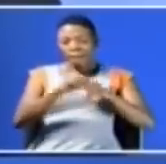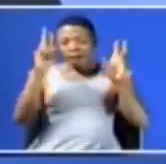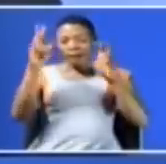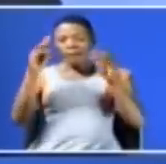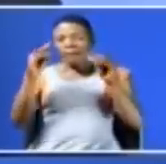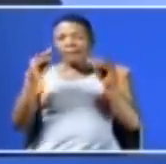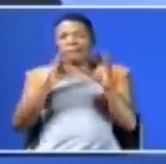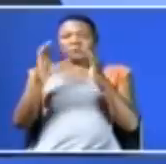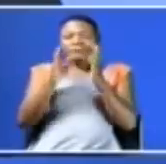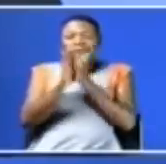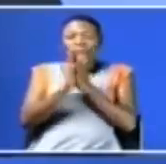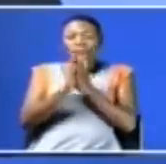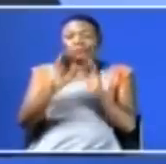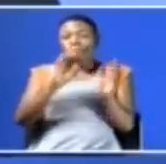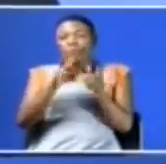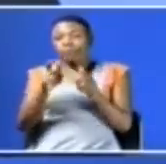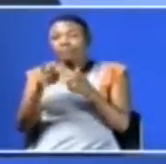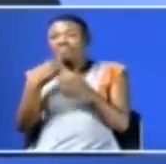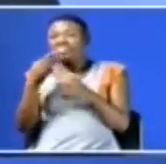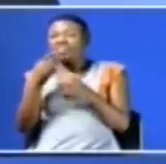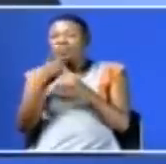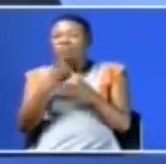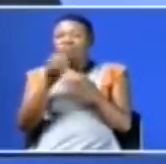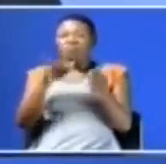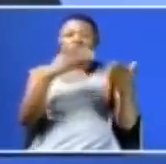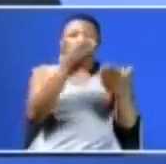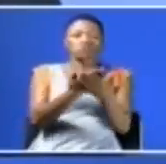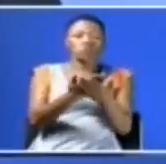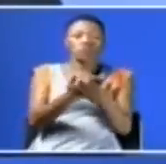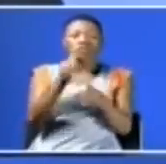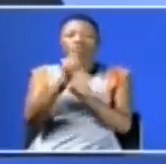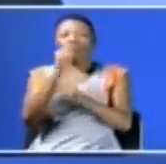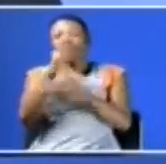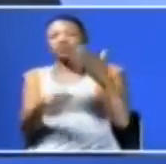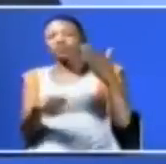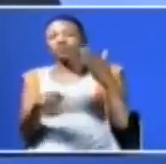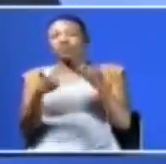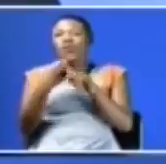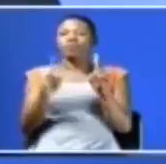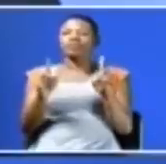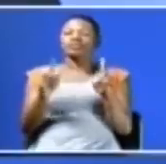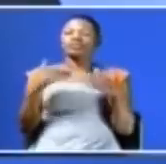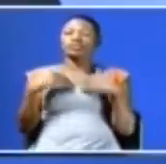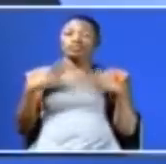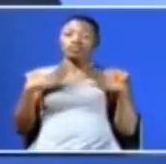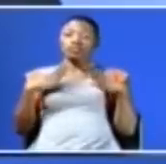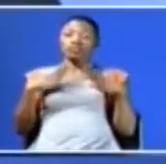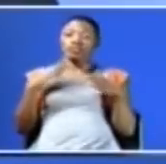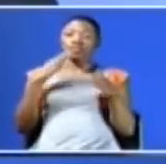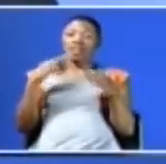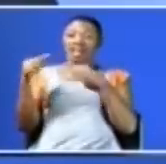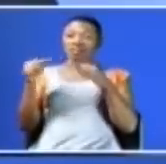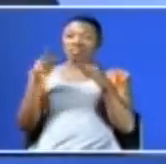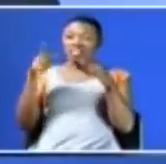media, even gives what he, in his view, are alternatives or proposals of what needs to be done. But there are those who argue he doesn't have